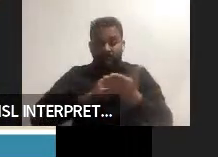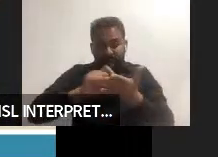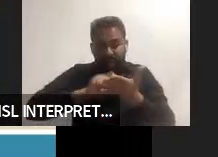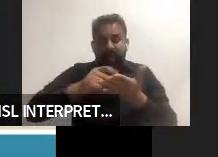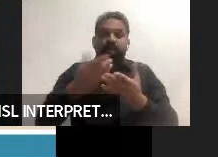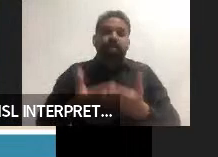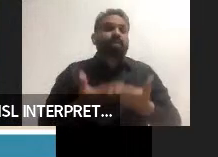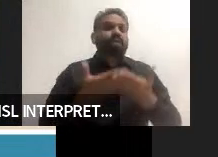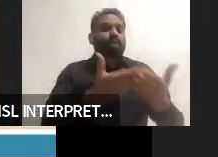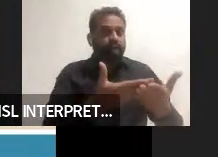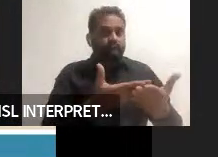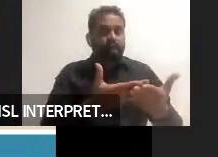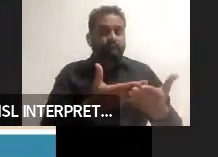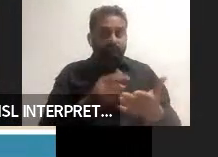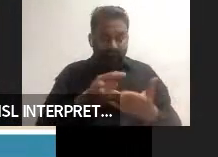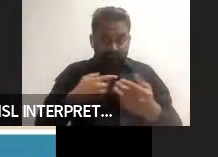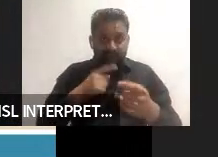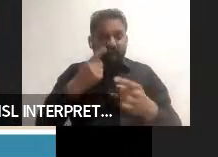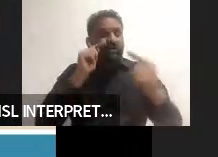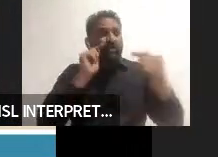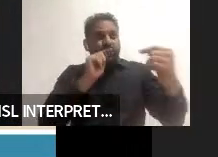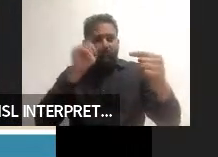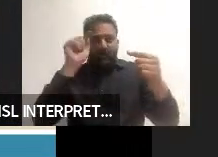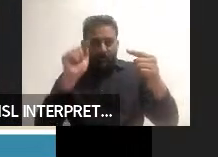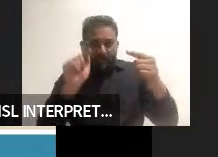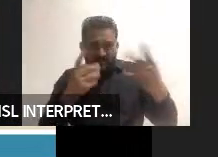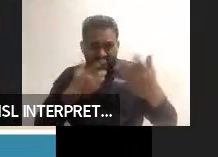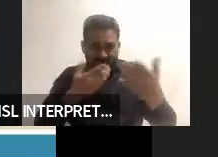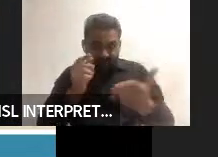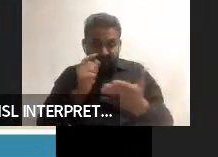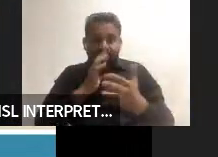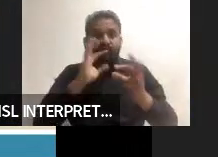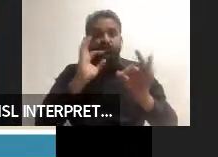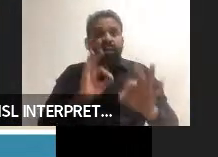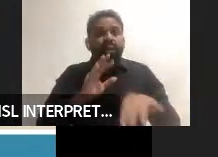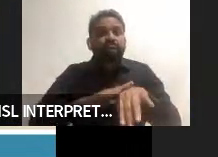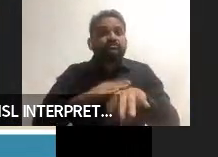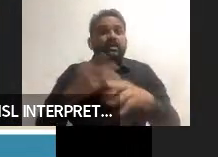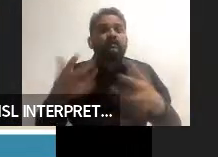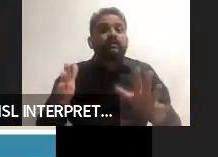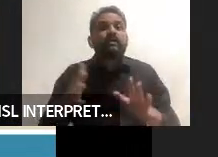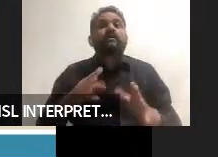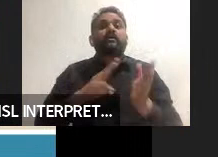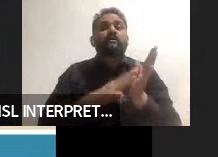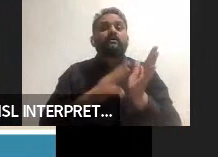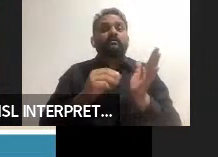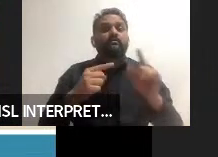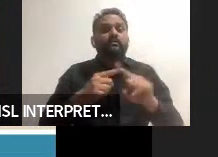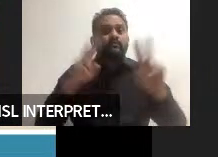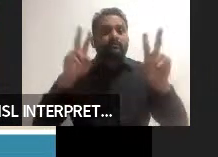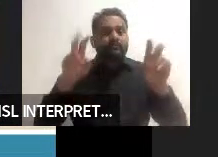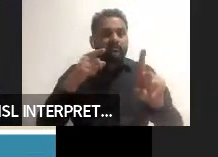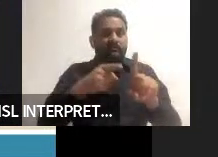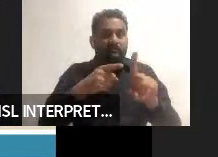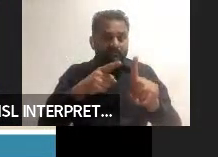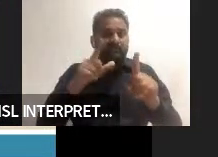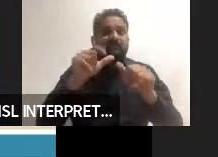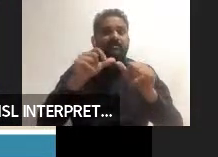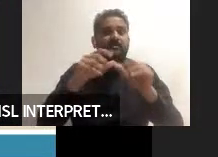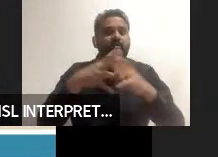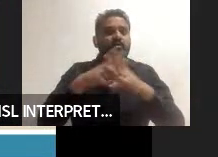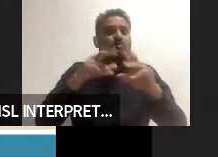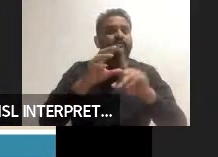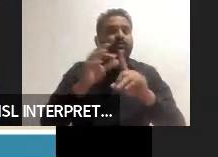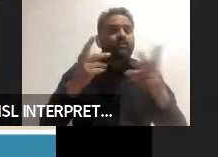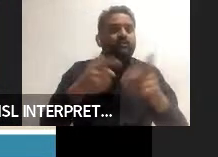to present the argument, which is based on the facts, which is the moot problem, and the law, which is given to you, and you do your research in that.